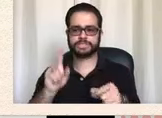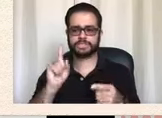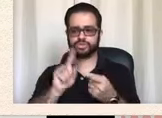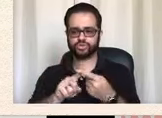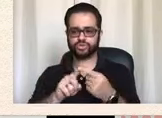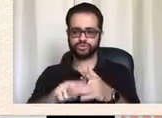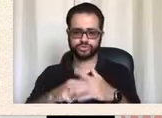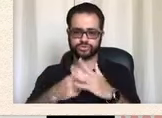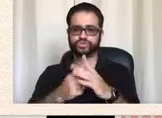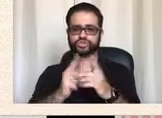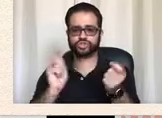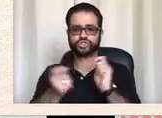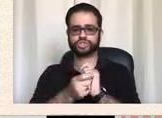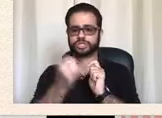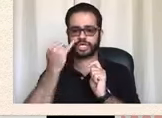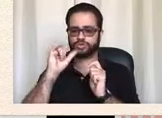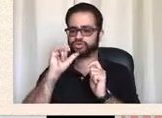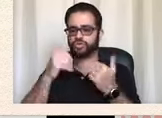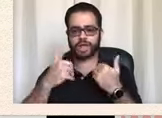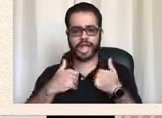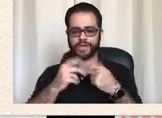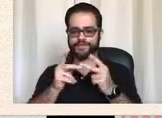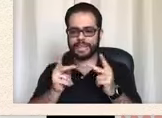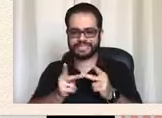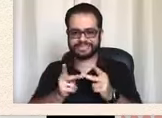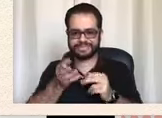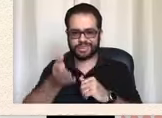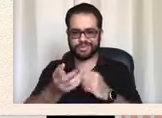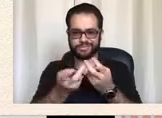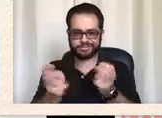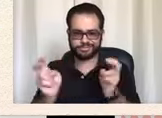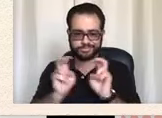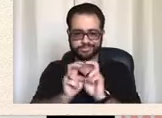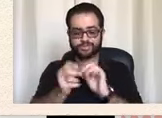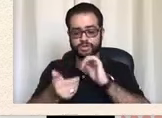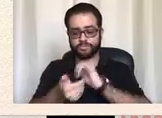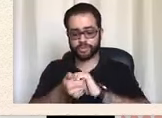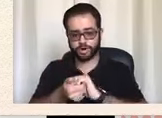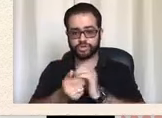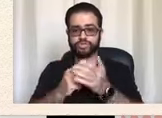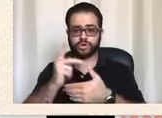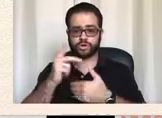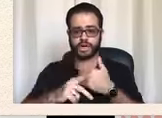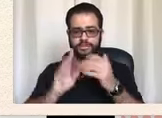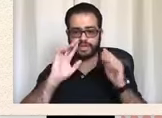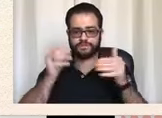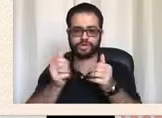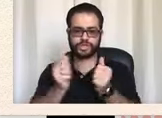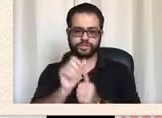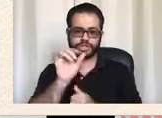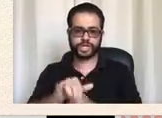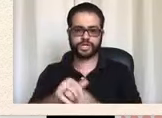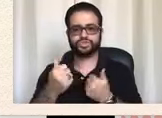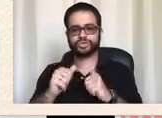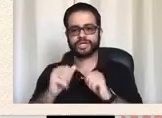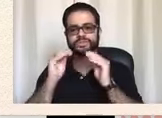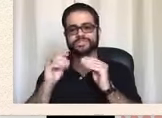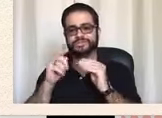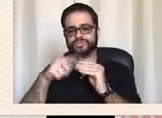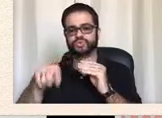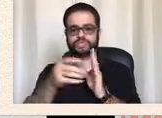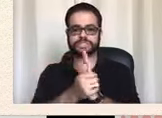seat at the table. And the Partners Program really, the focus is on that. It's about teaching you the skills that you need so that you can be at the